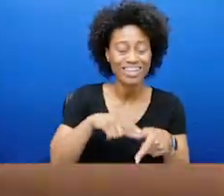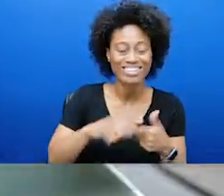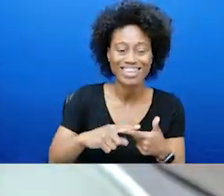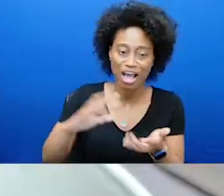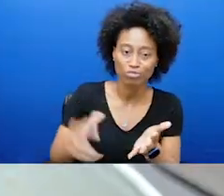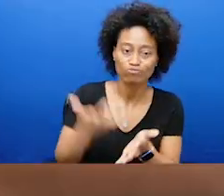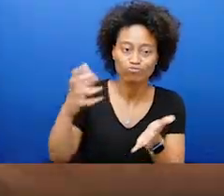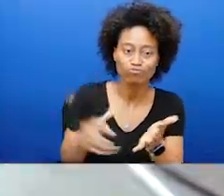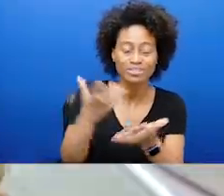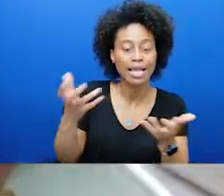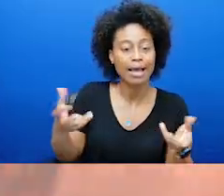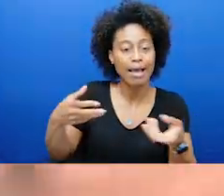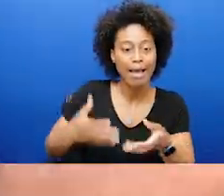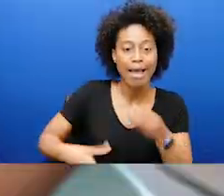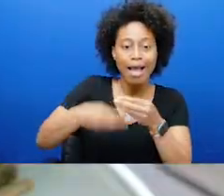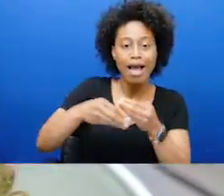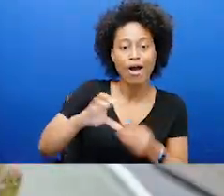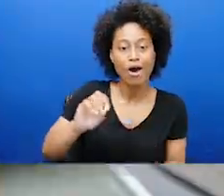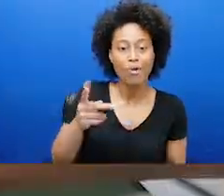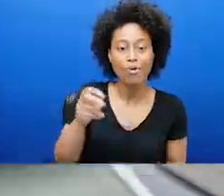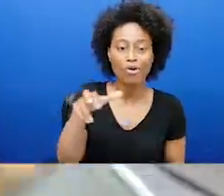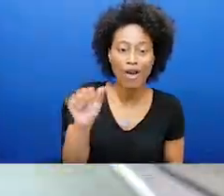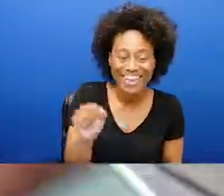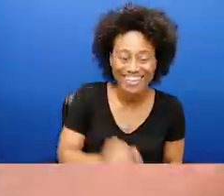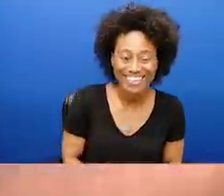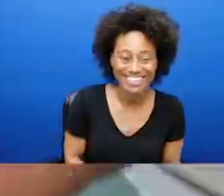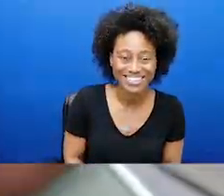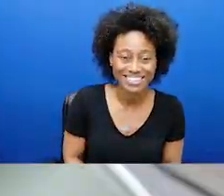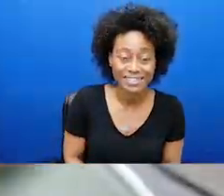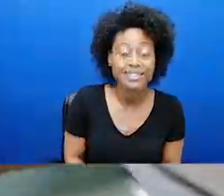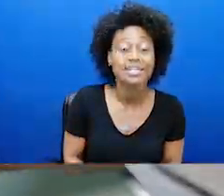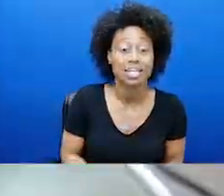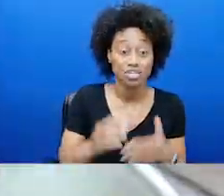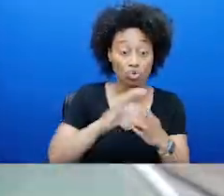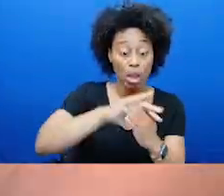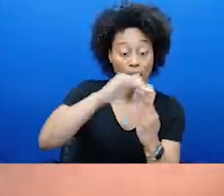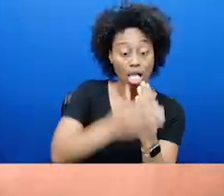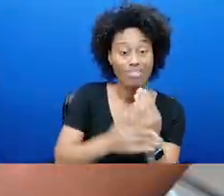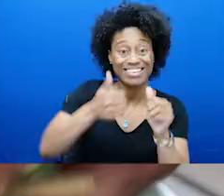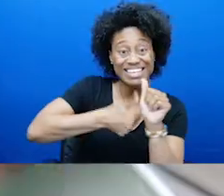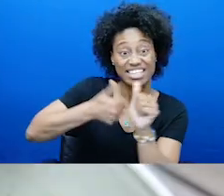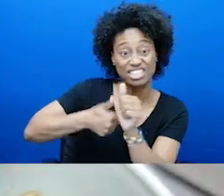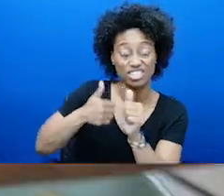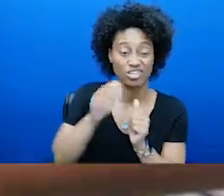okra and fully coat each okra fry.